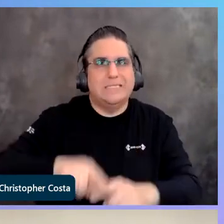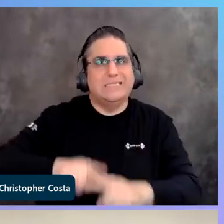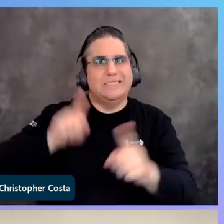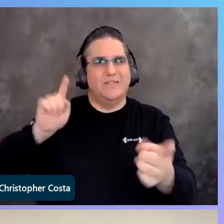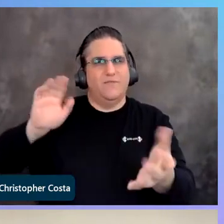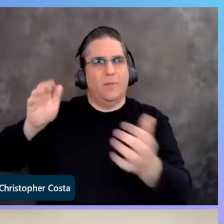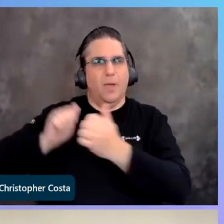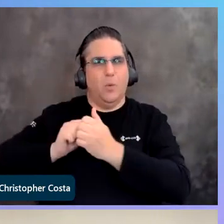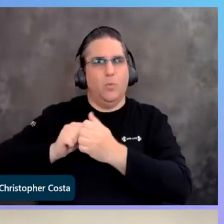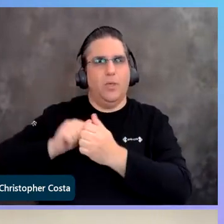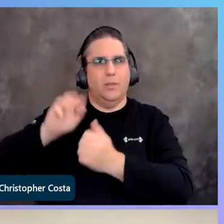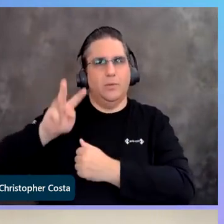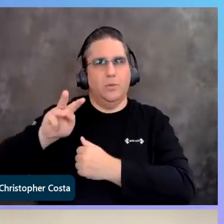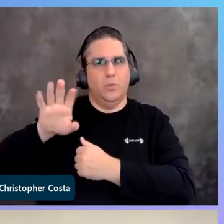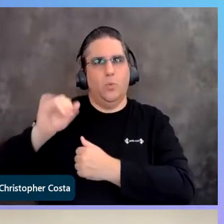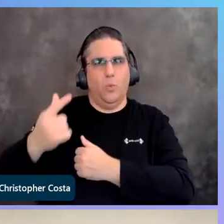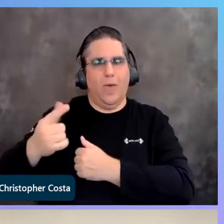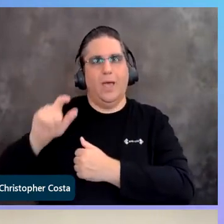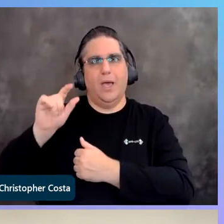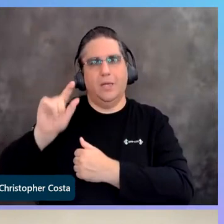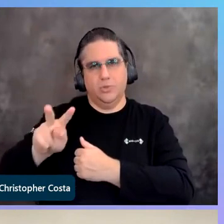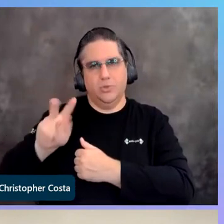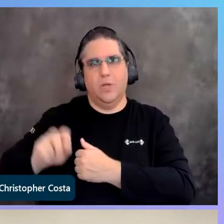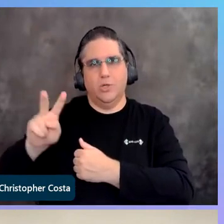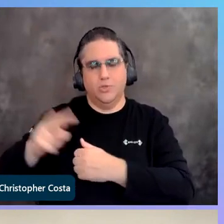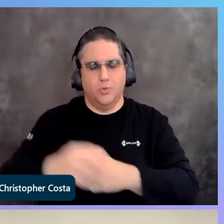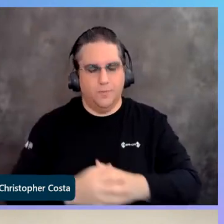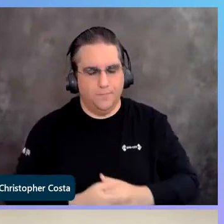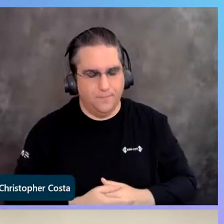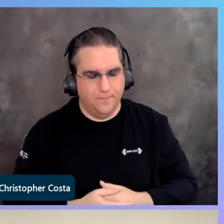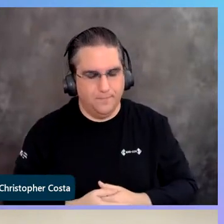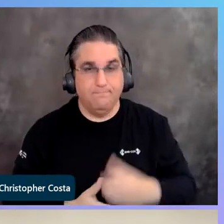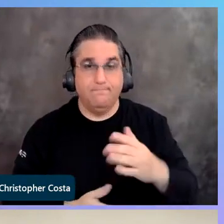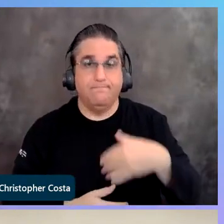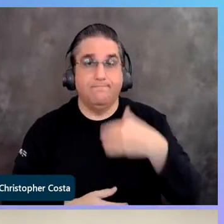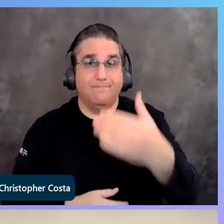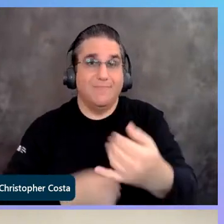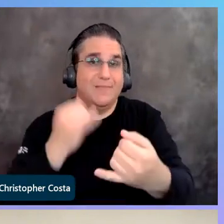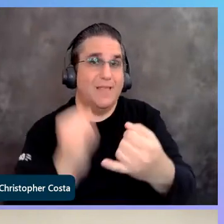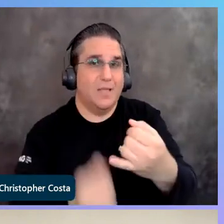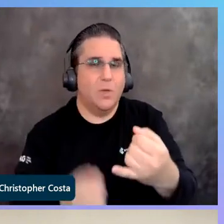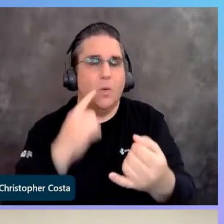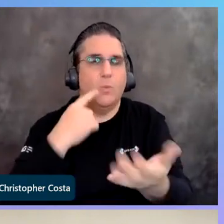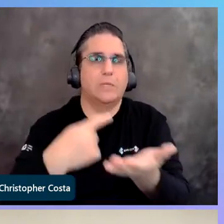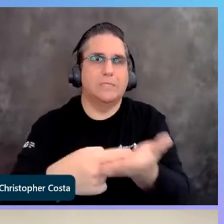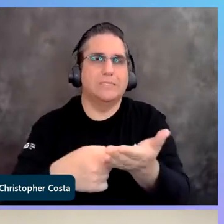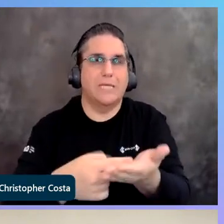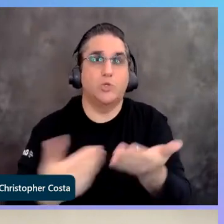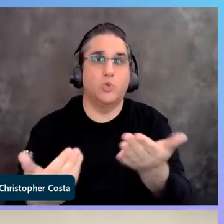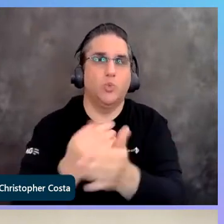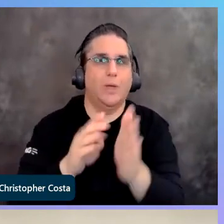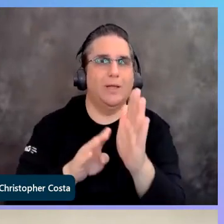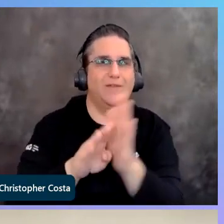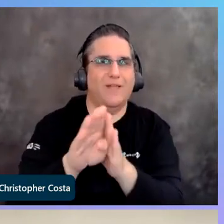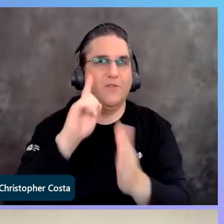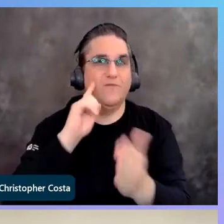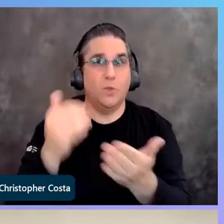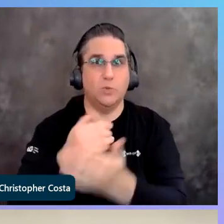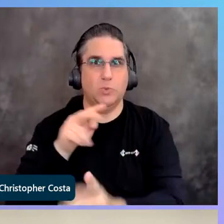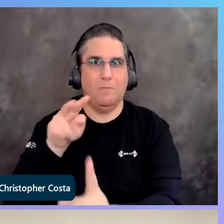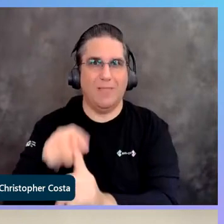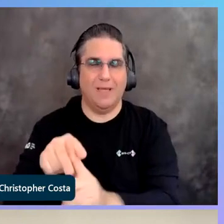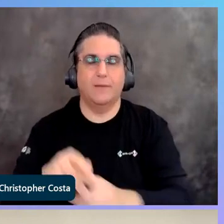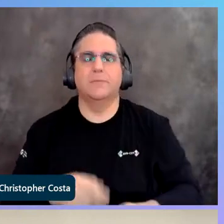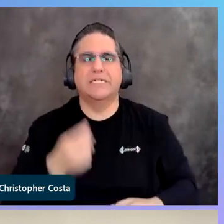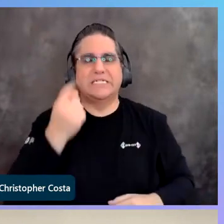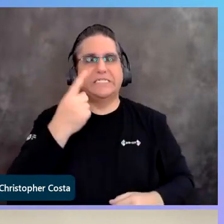Then, for the final part of the talk, I'm going to showcase the latest developments of the contrast plugin. Before we jump in, I do have a disclaimer.